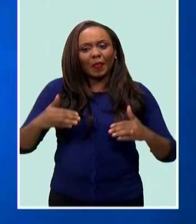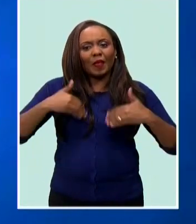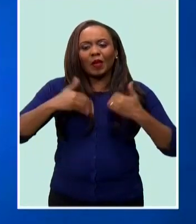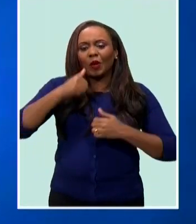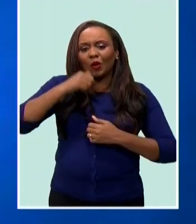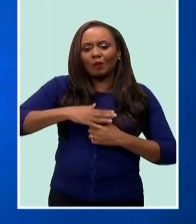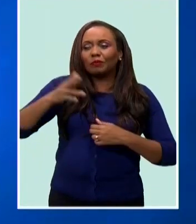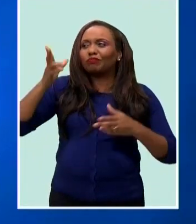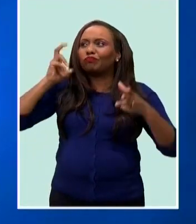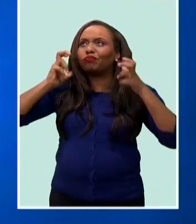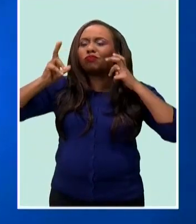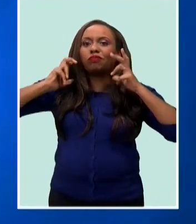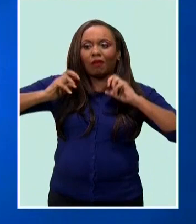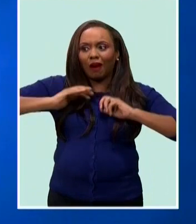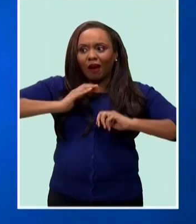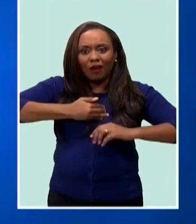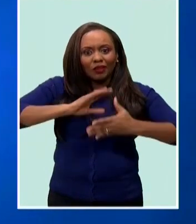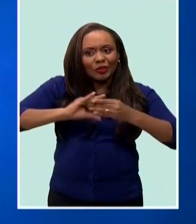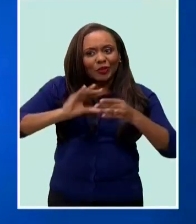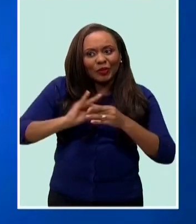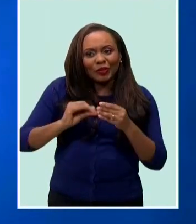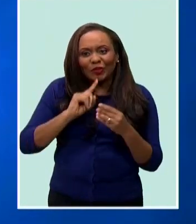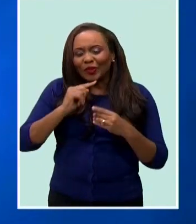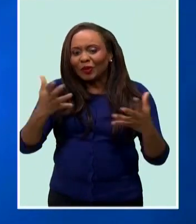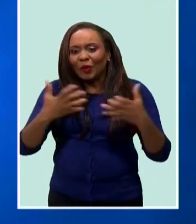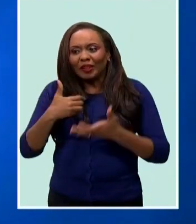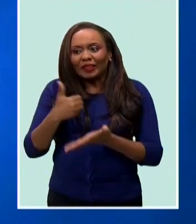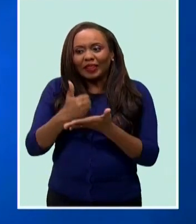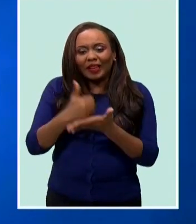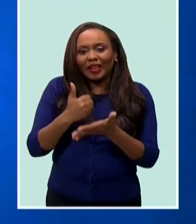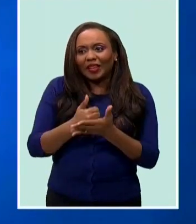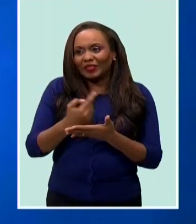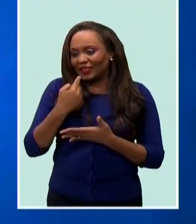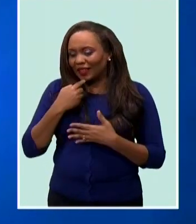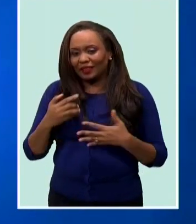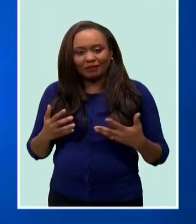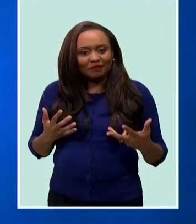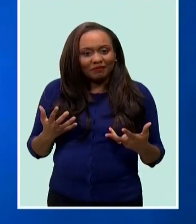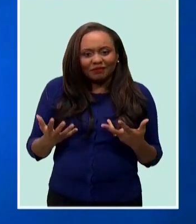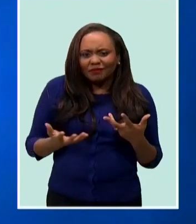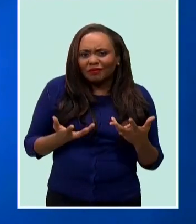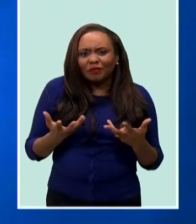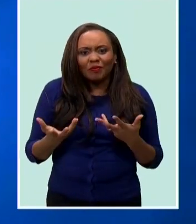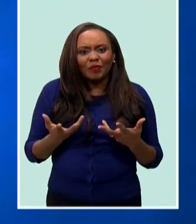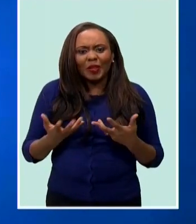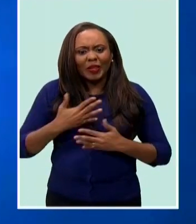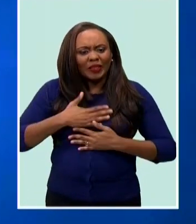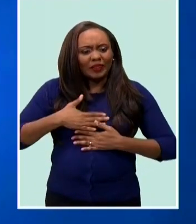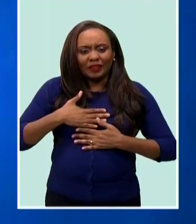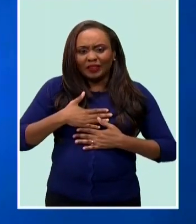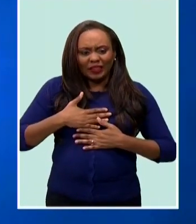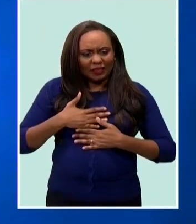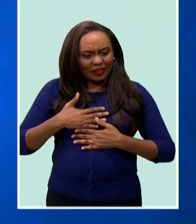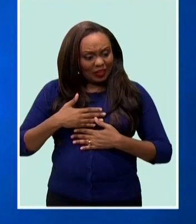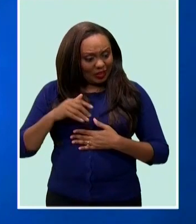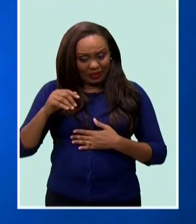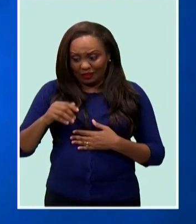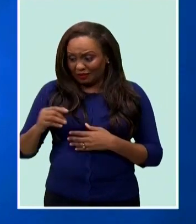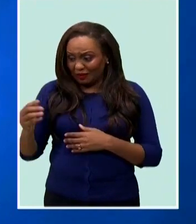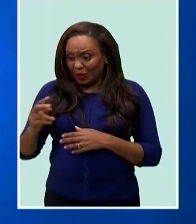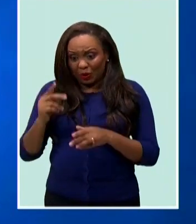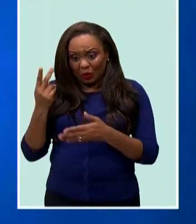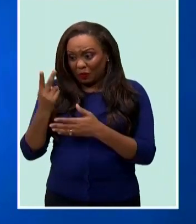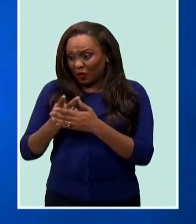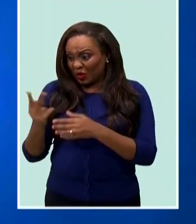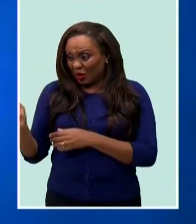issue, invited to help. She took us in and said, you know, please go to your seats and I'll see what I can